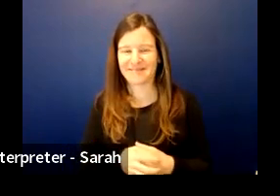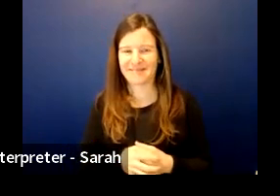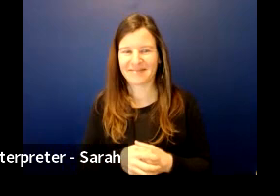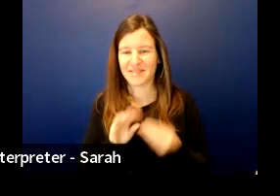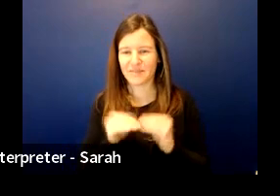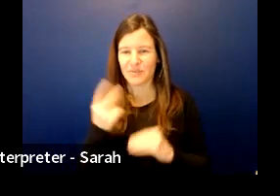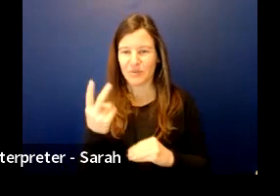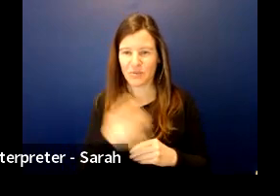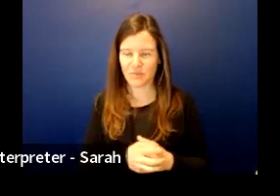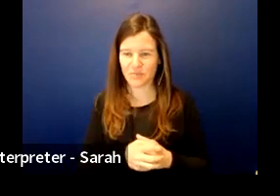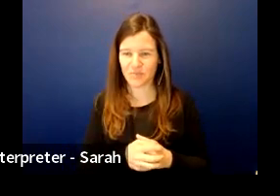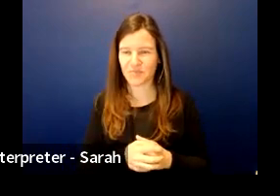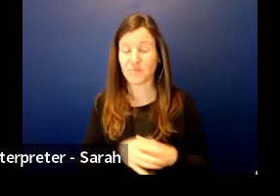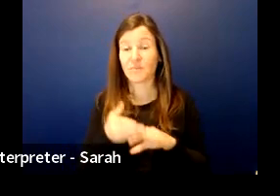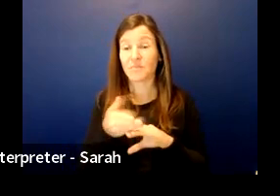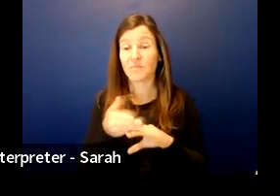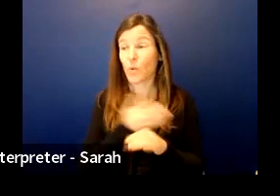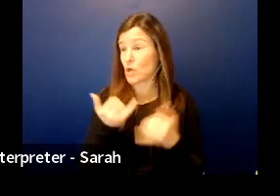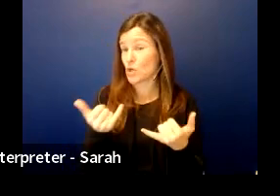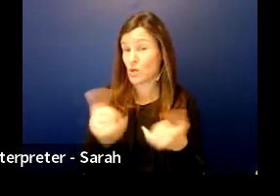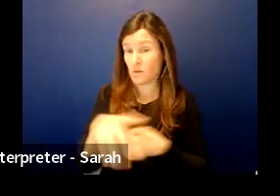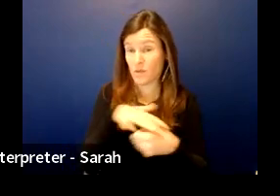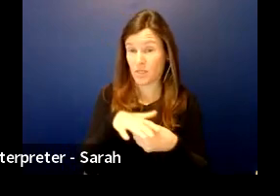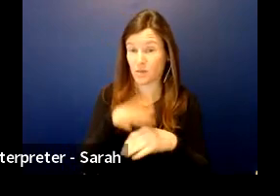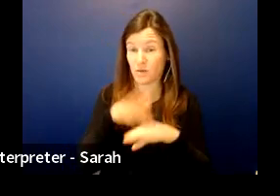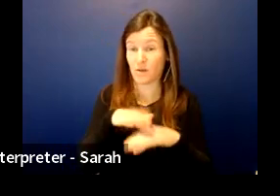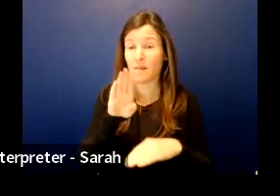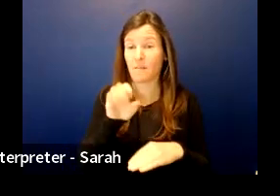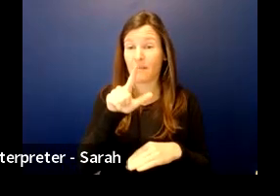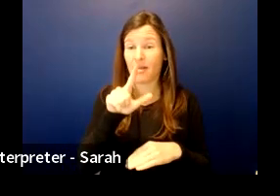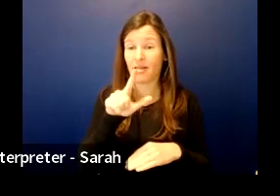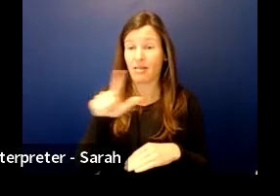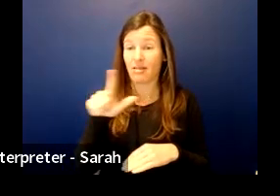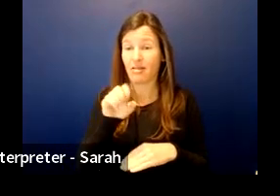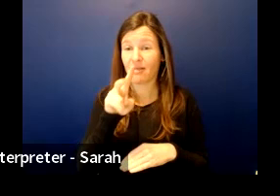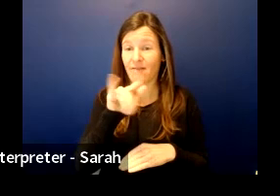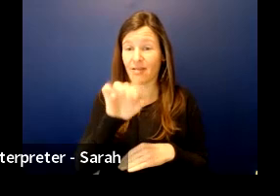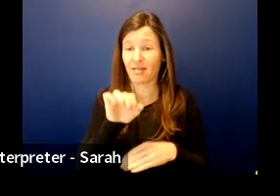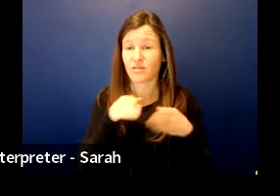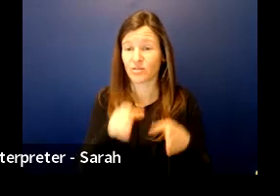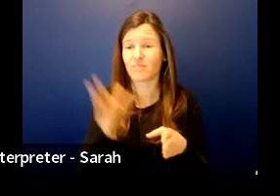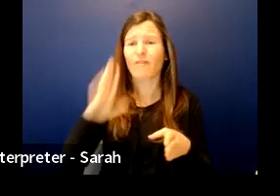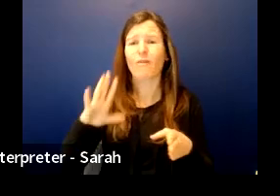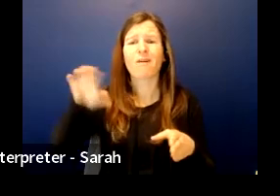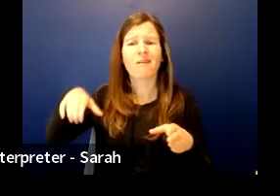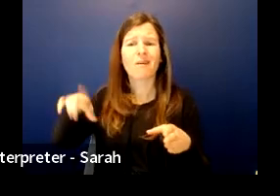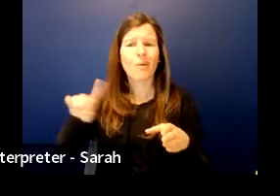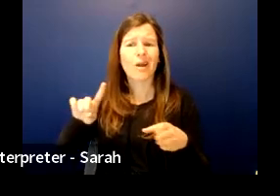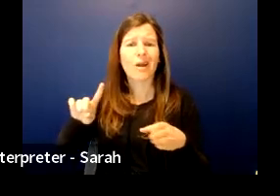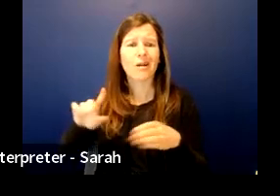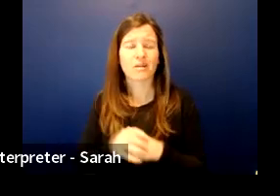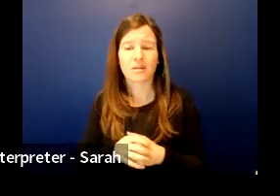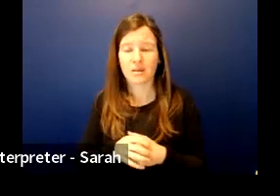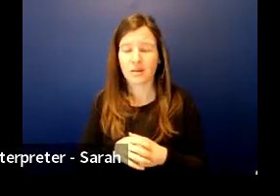two. Before our current location on Belleville Street, where was the museum located?